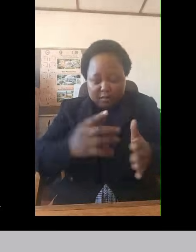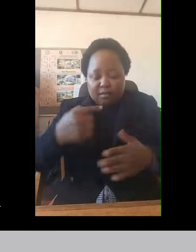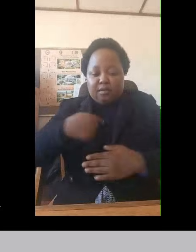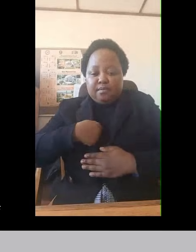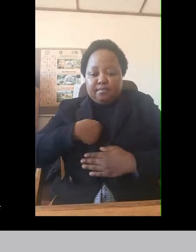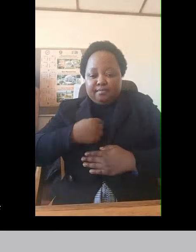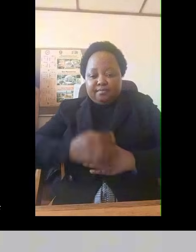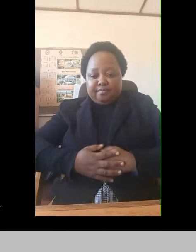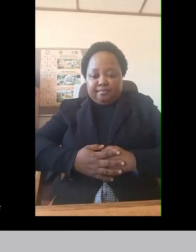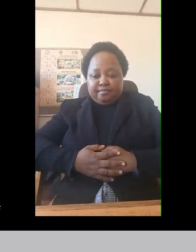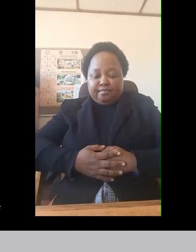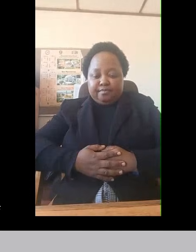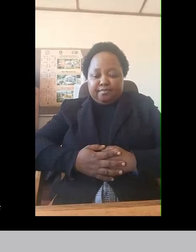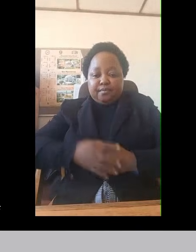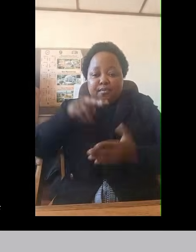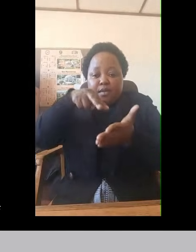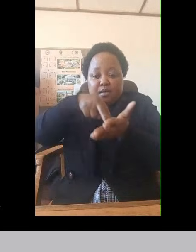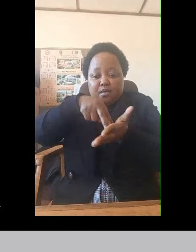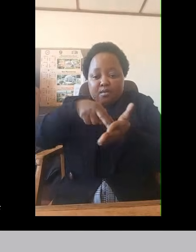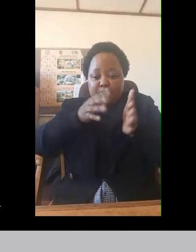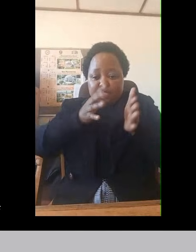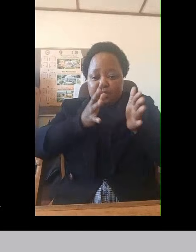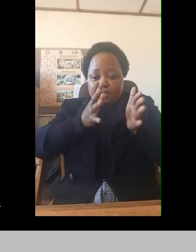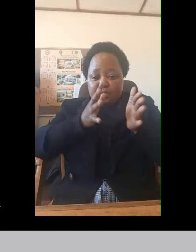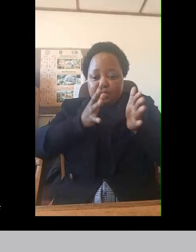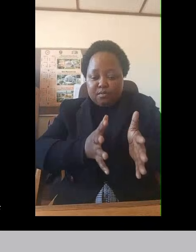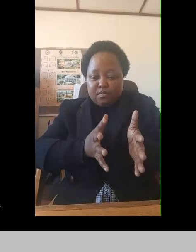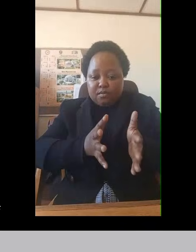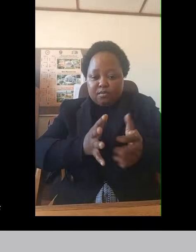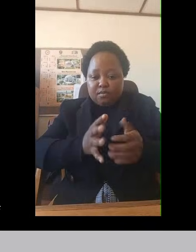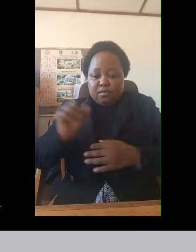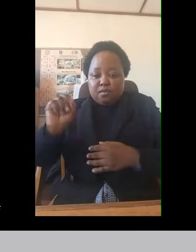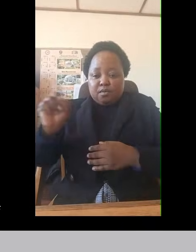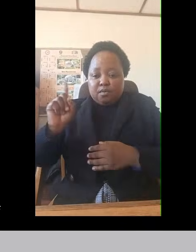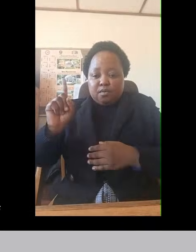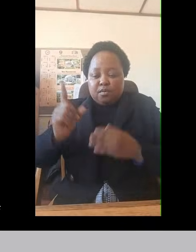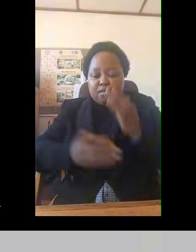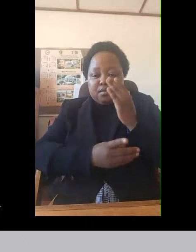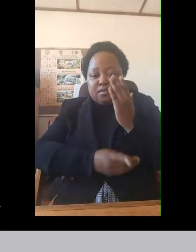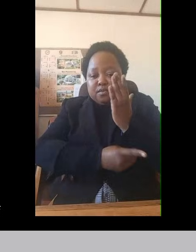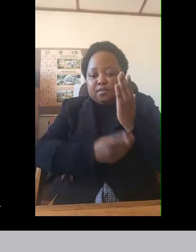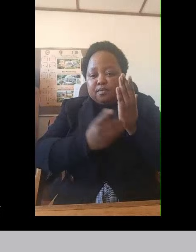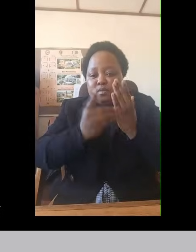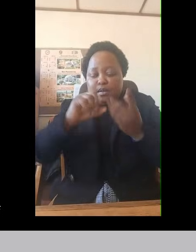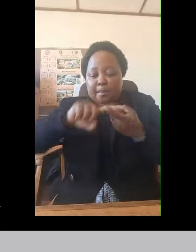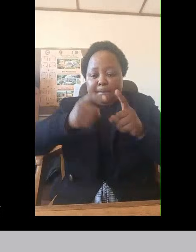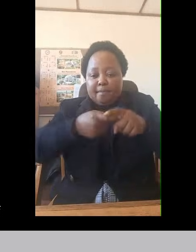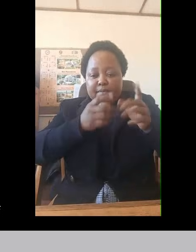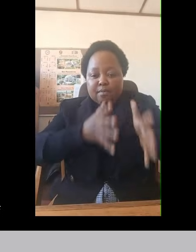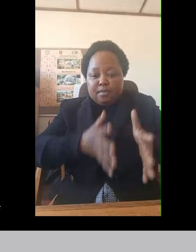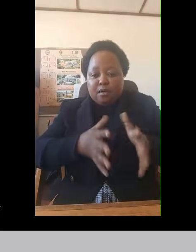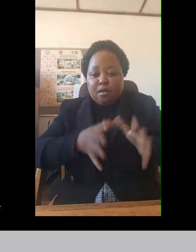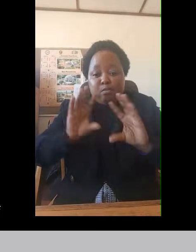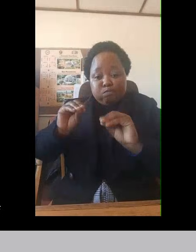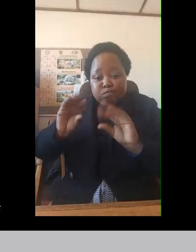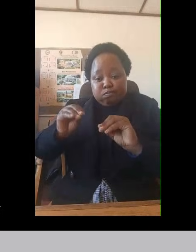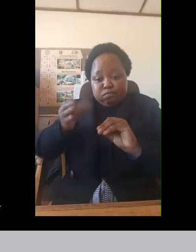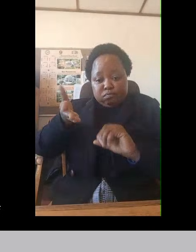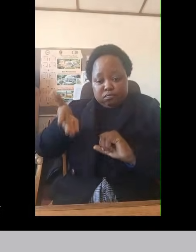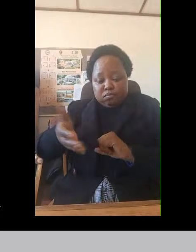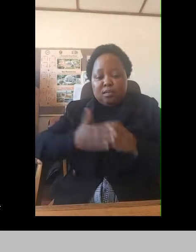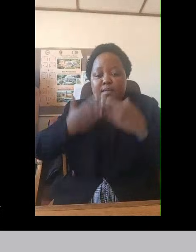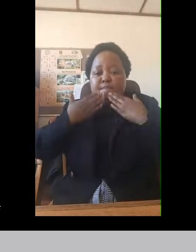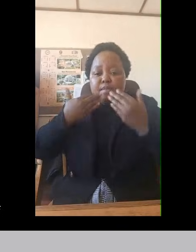the representative of our development partners present here, allow me to